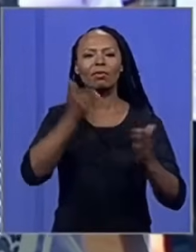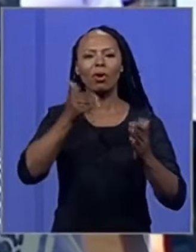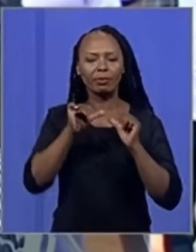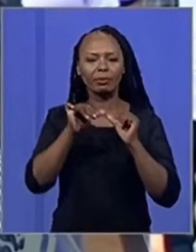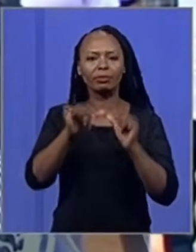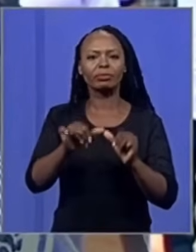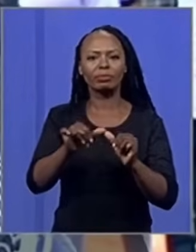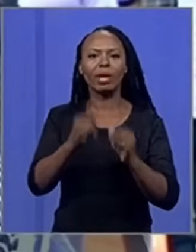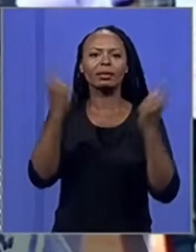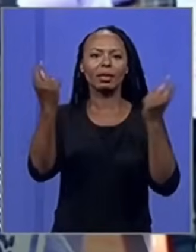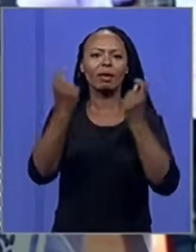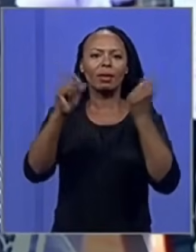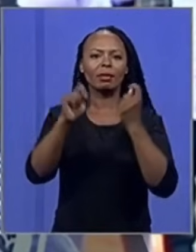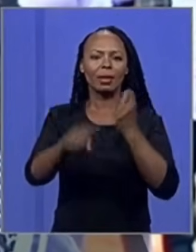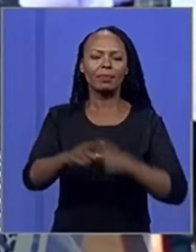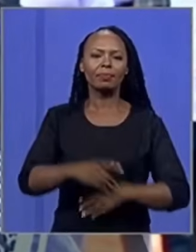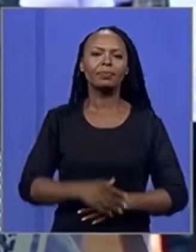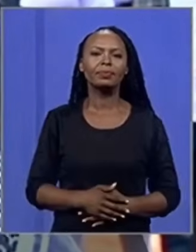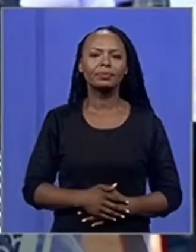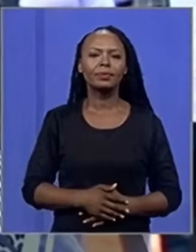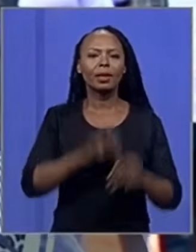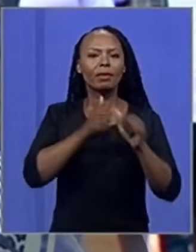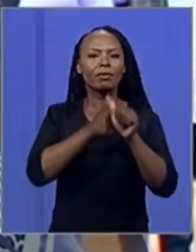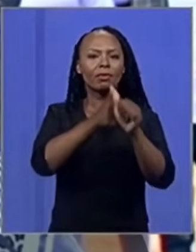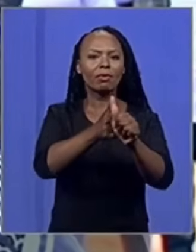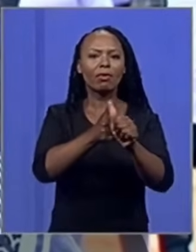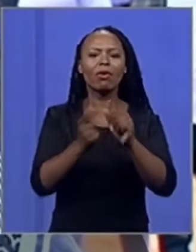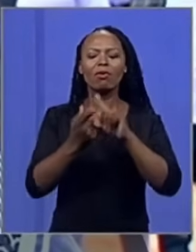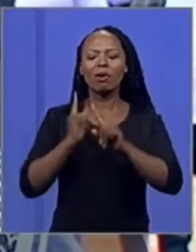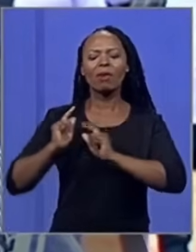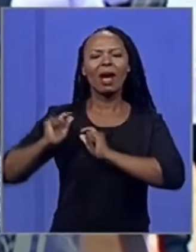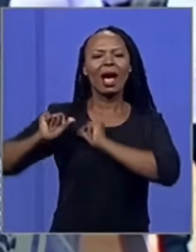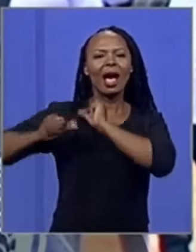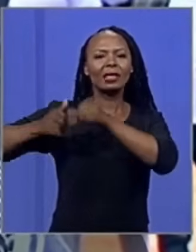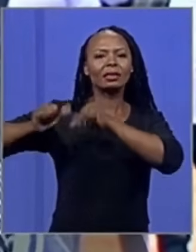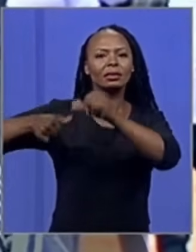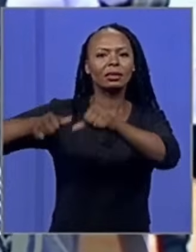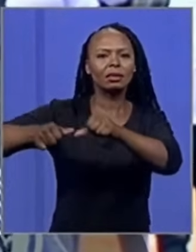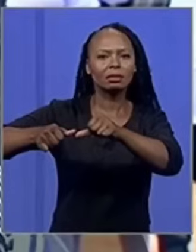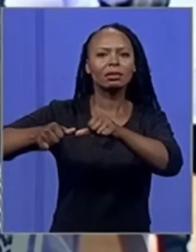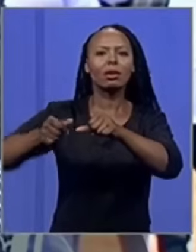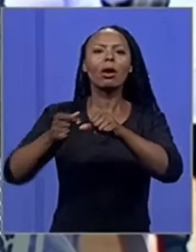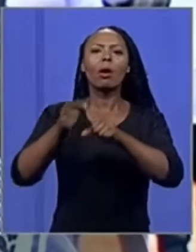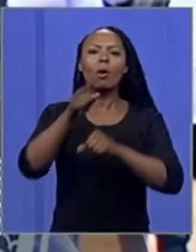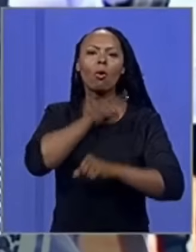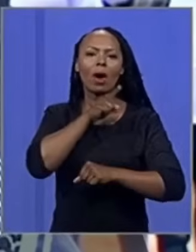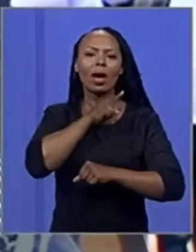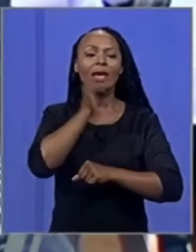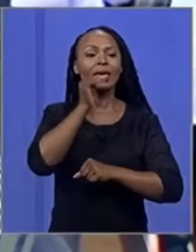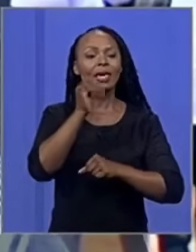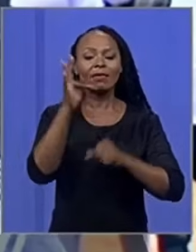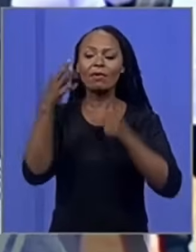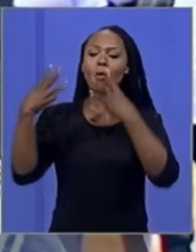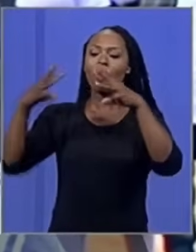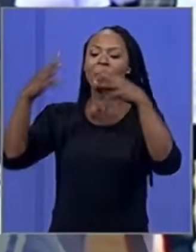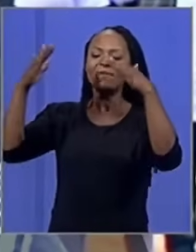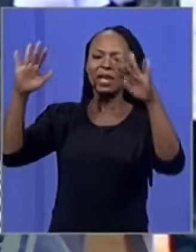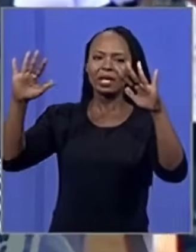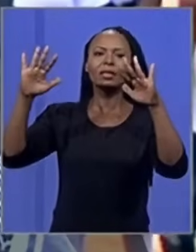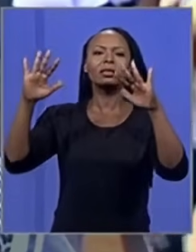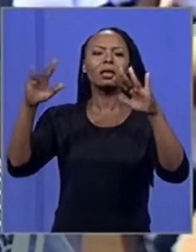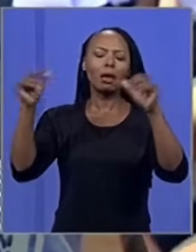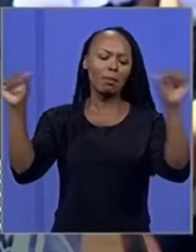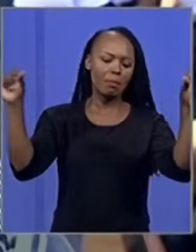setse motlhala bo ntate mogolo morago he ne ba leboga go wantweng ga bona ba tlo ruta morafe